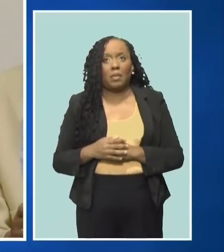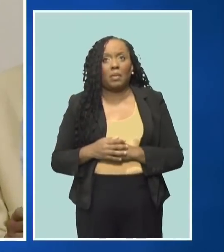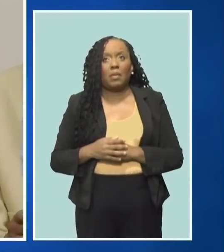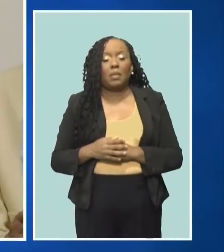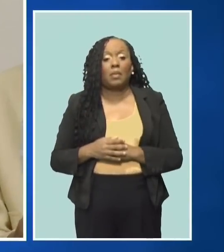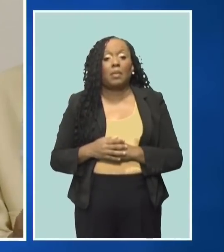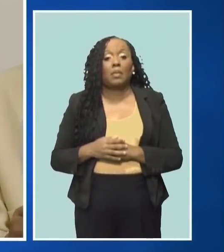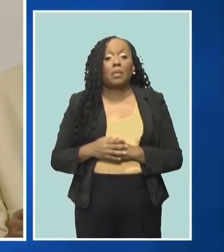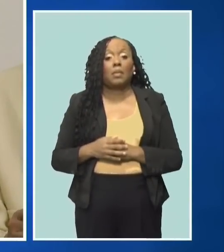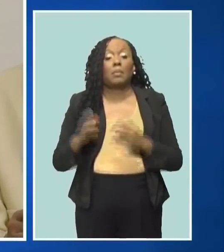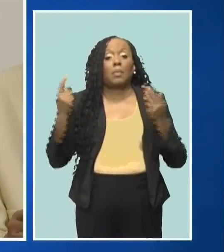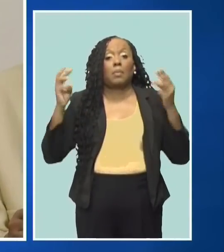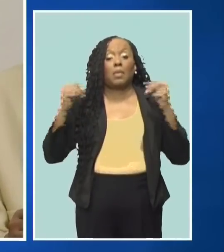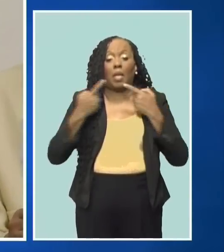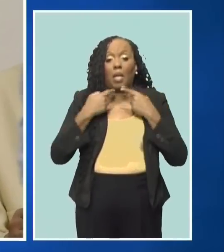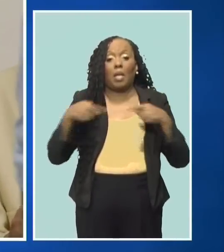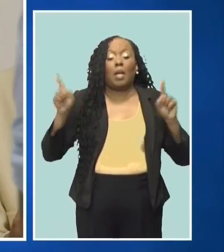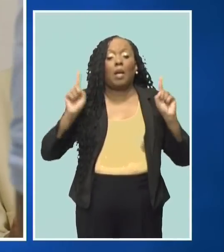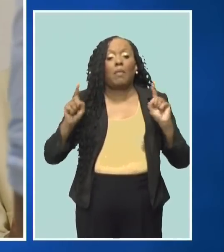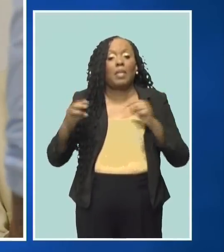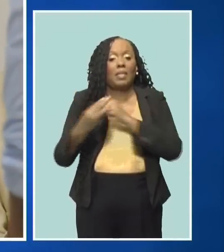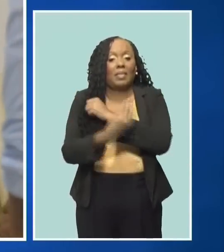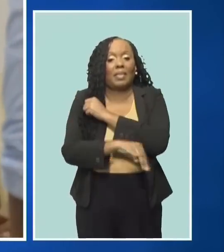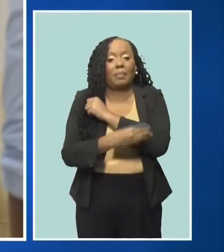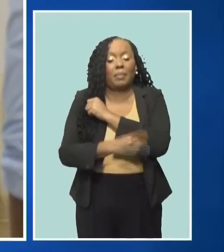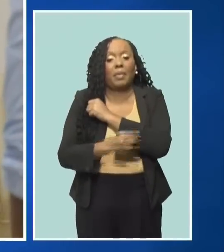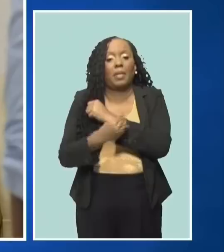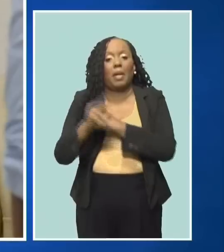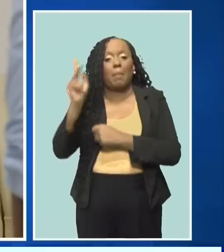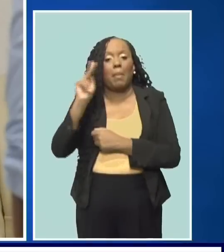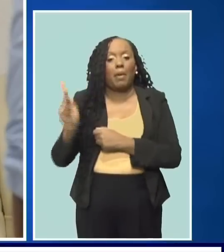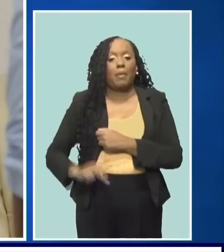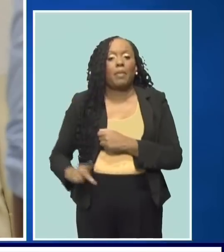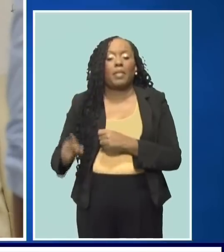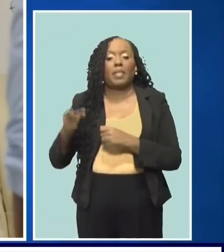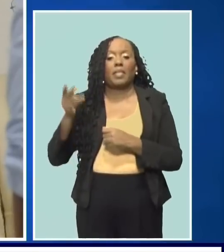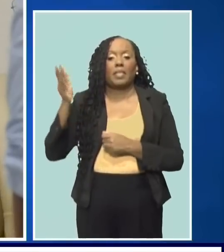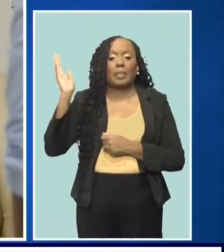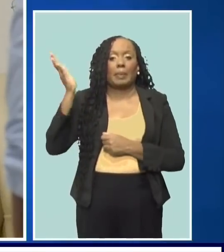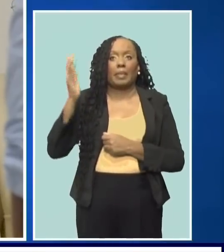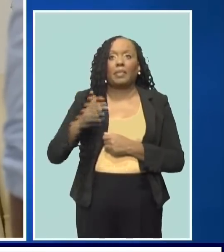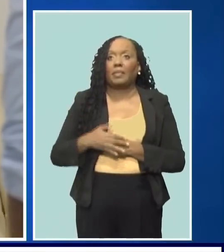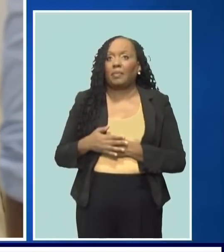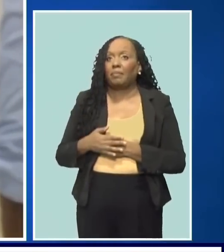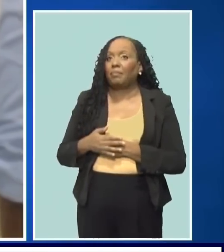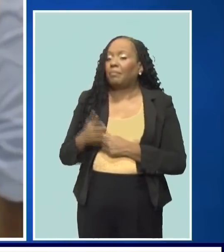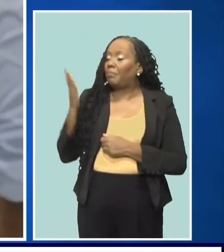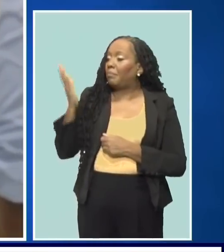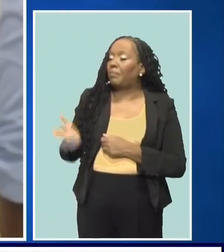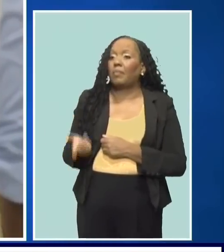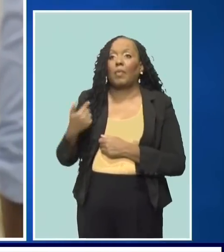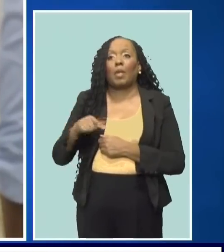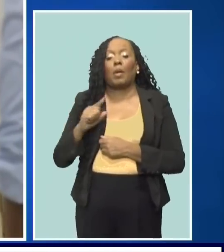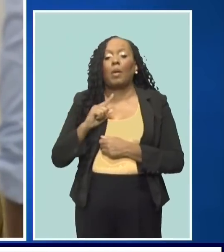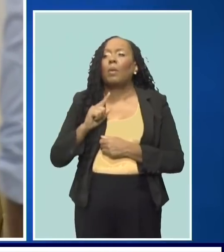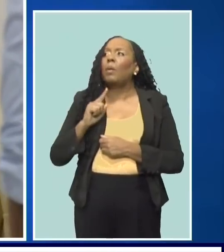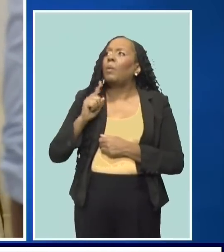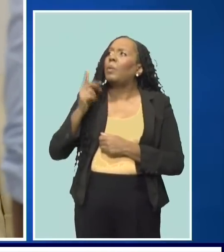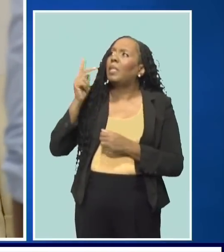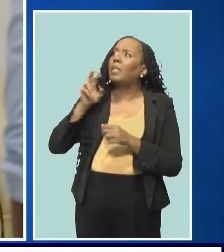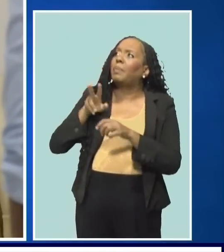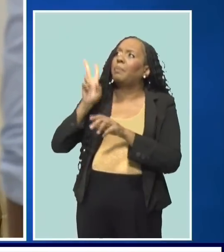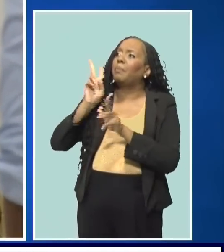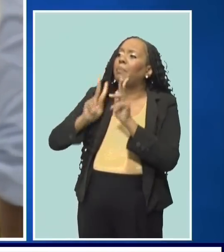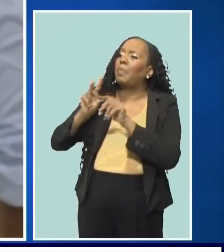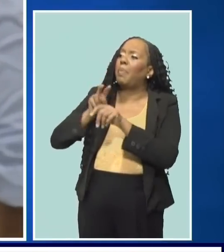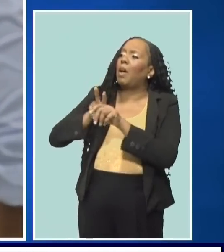the announcement at the St. Michael Parish Speaks. I feel that we're picking our coconuts too young. Yes. You understand? And anybody who